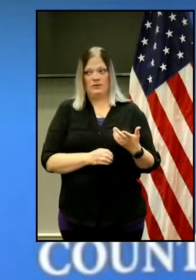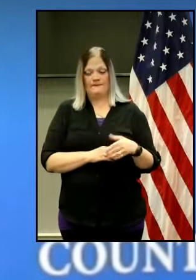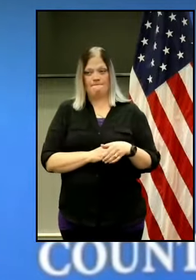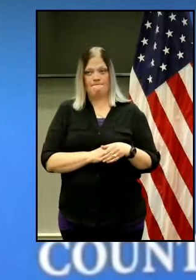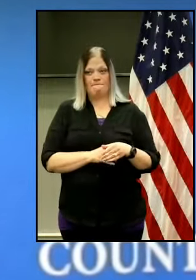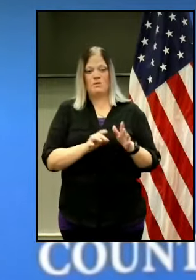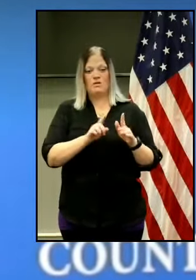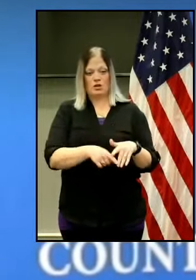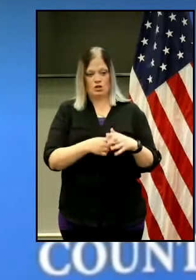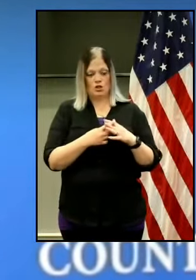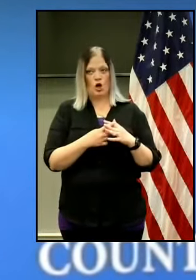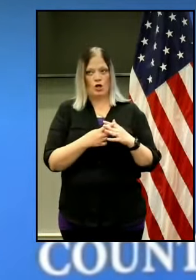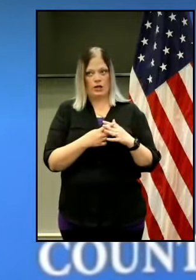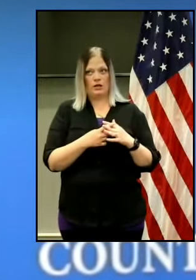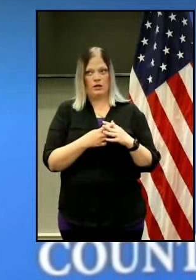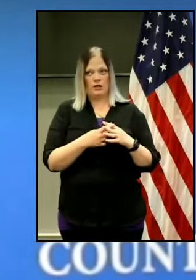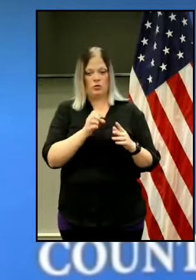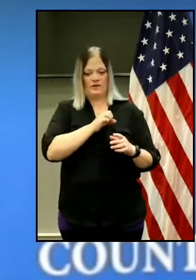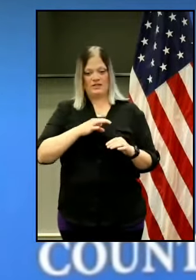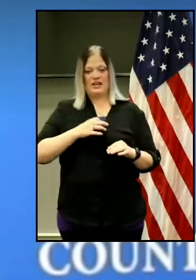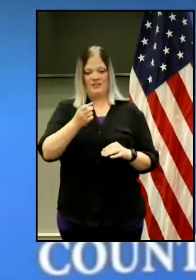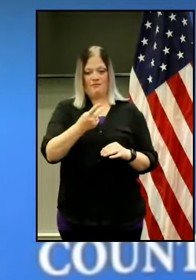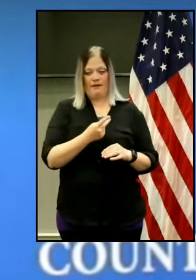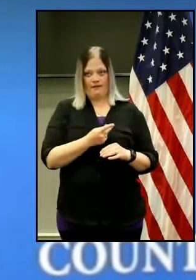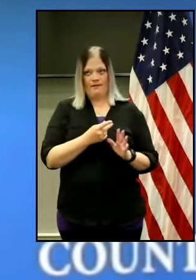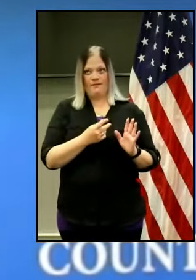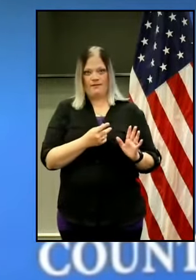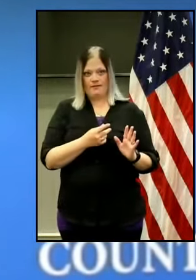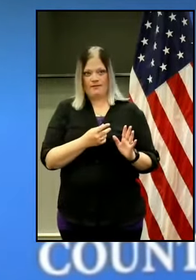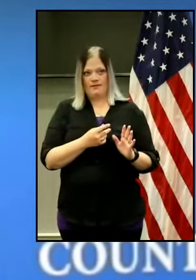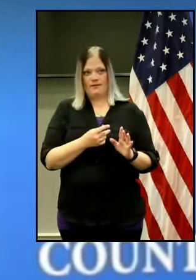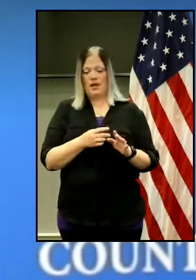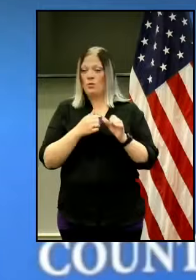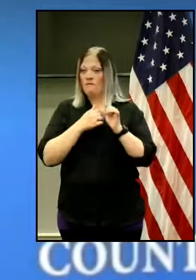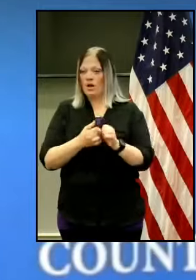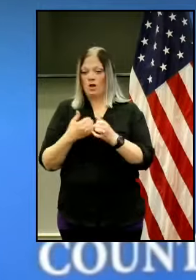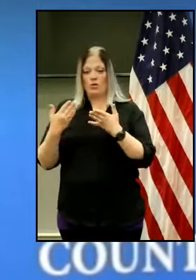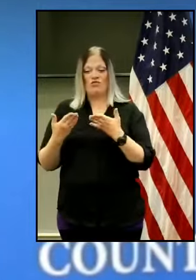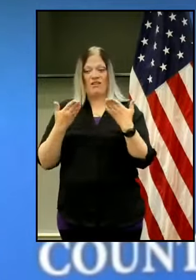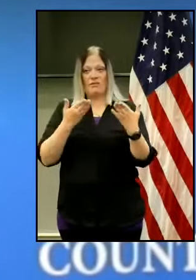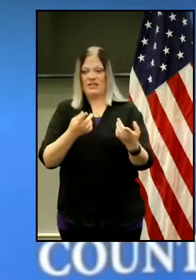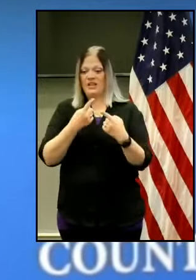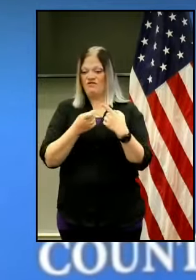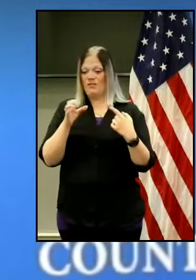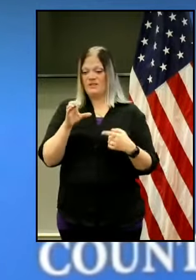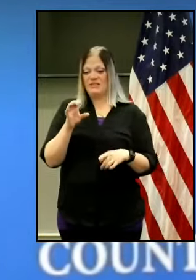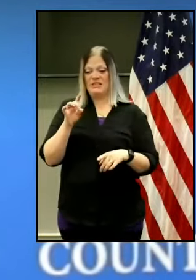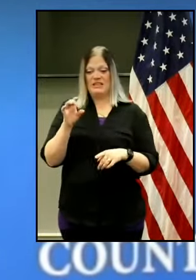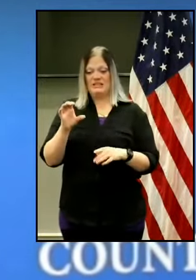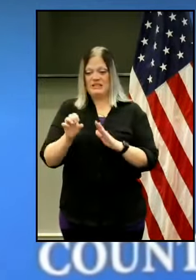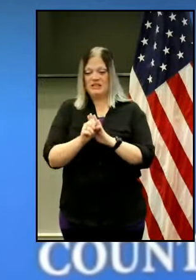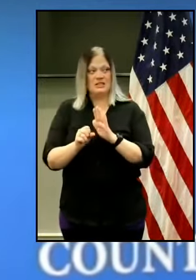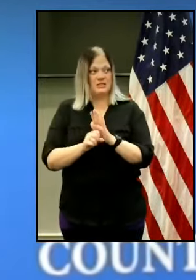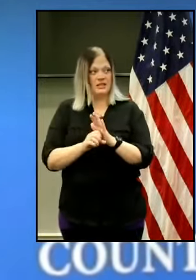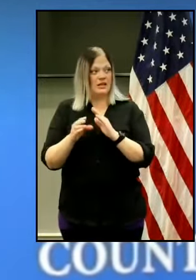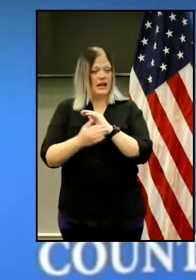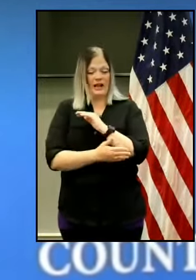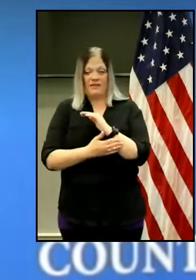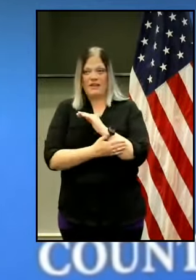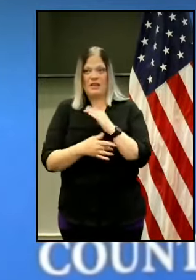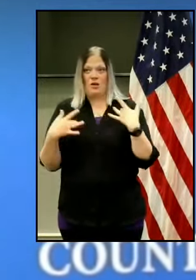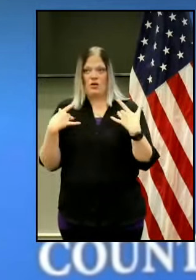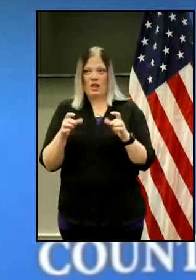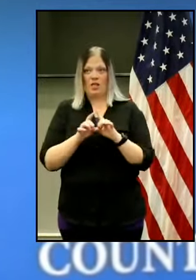and they're starting to bring folks back. And we're doing it in the manner as recommended by the CDC, the state, and for that matter, the county health